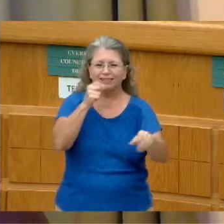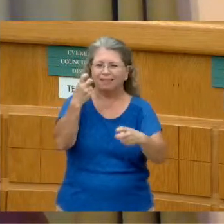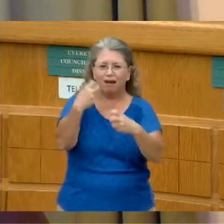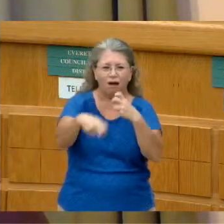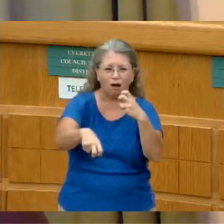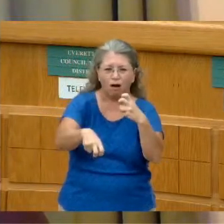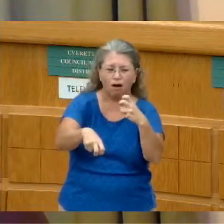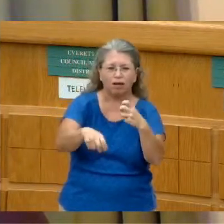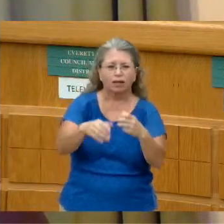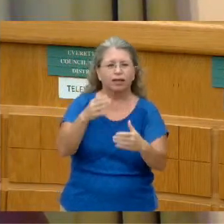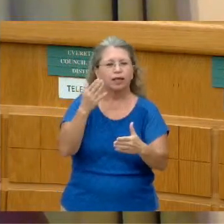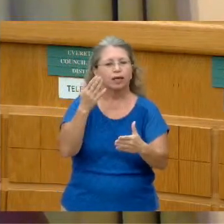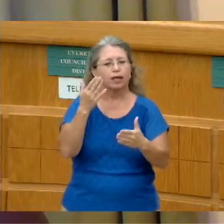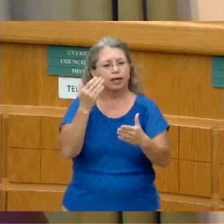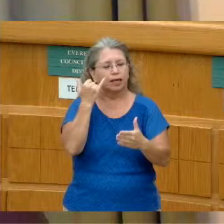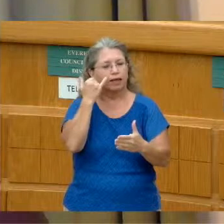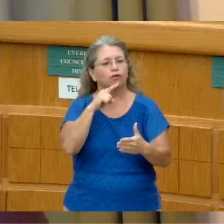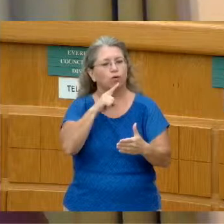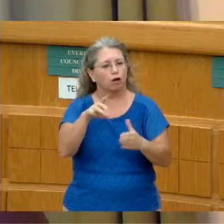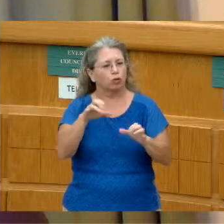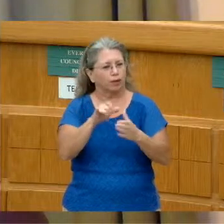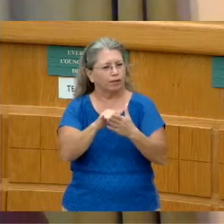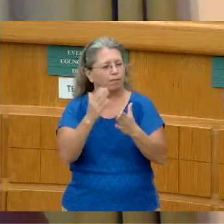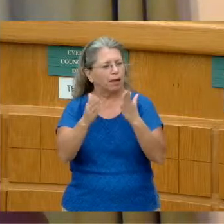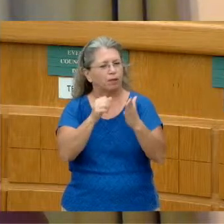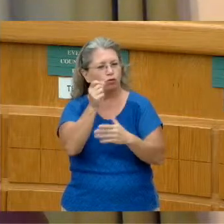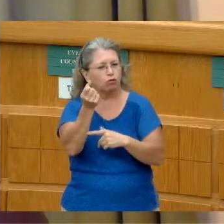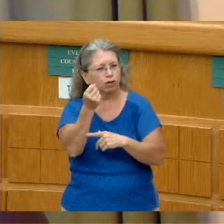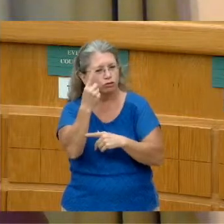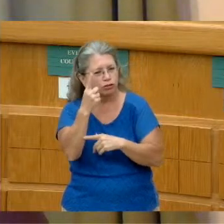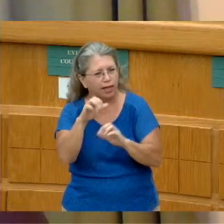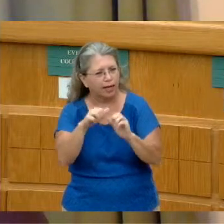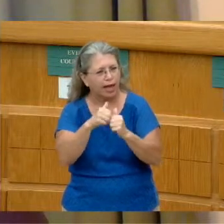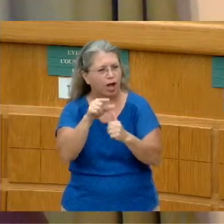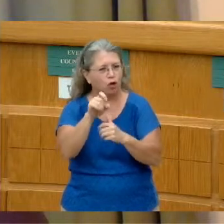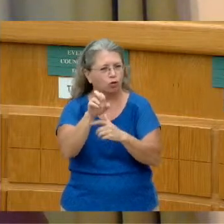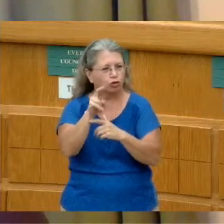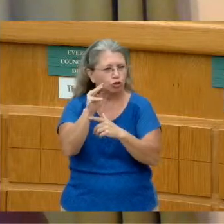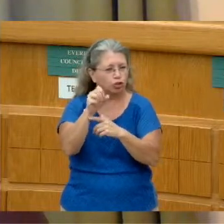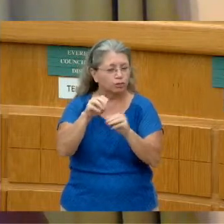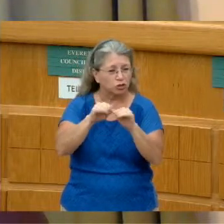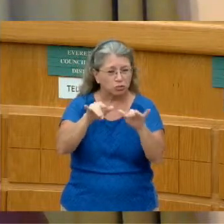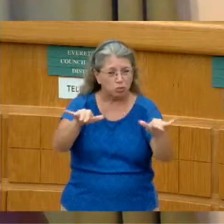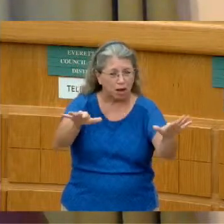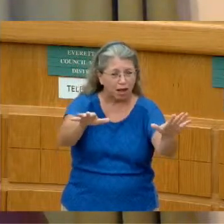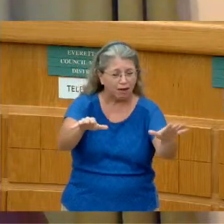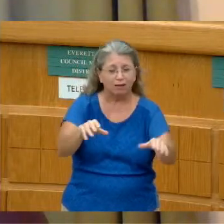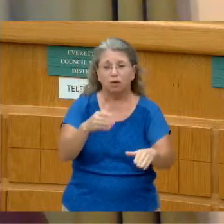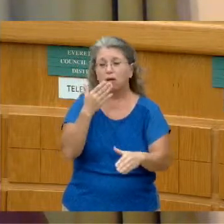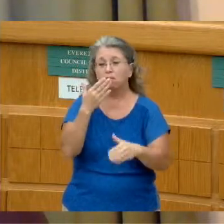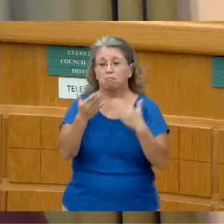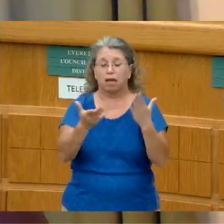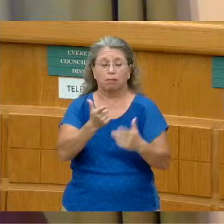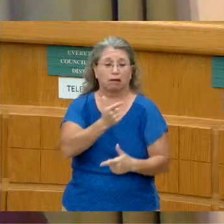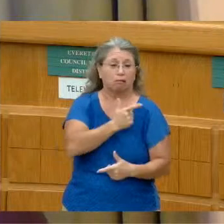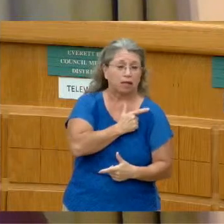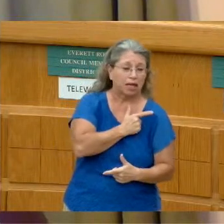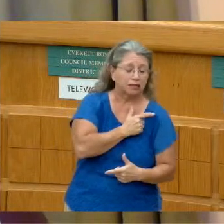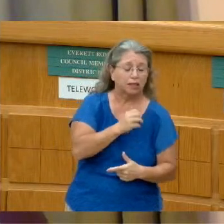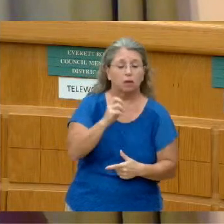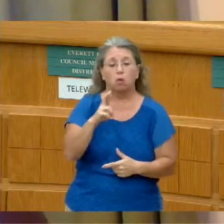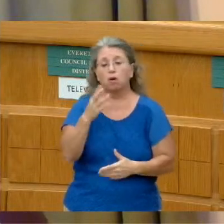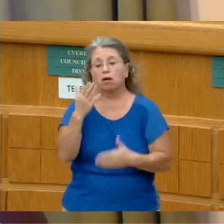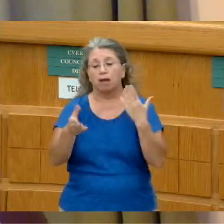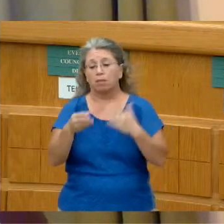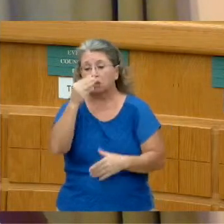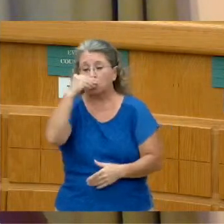maybe we don't understand how germs are spread. Or maybe we're just lazy, or maybe we simply don't care.